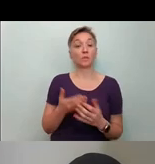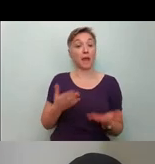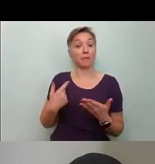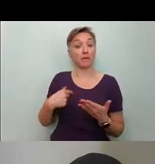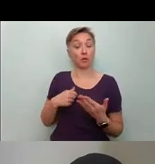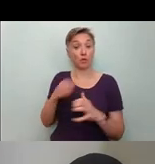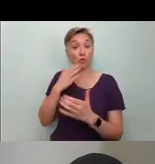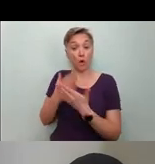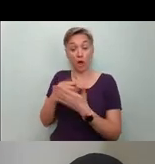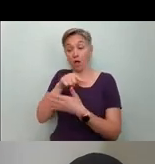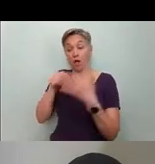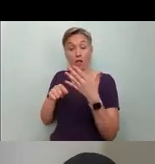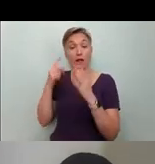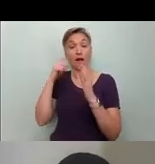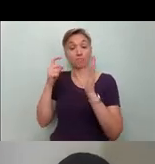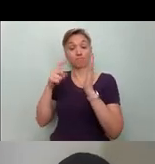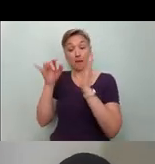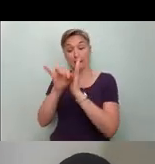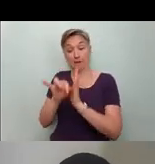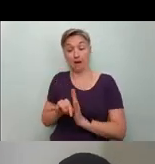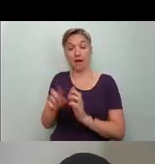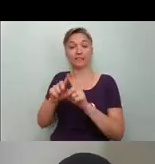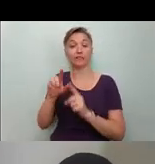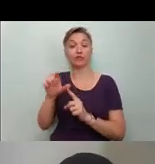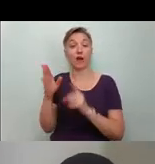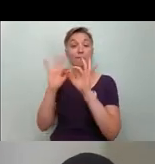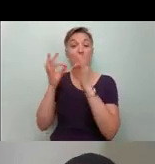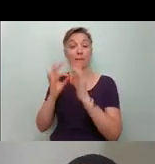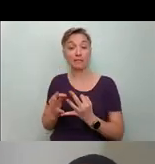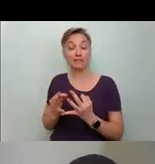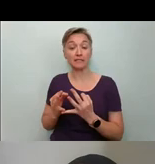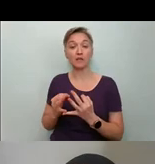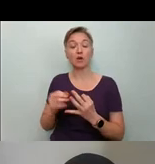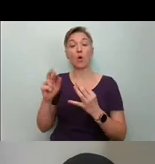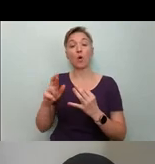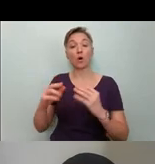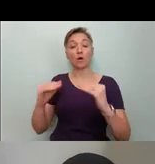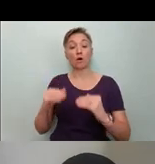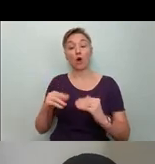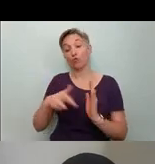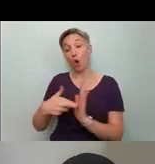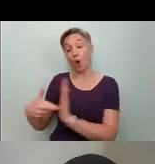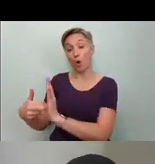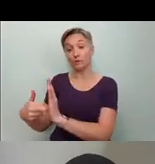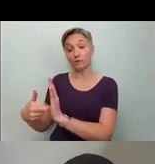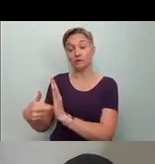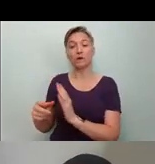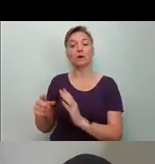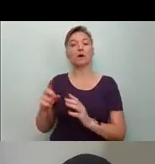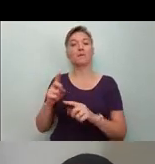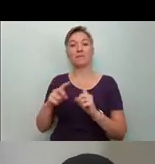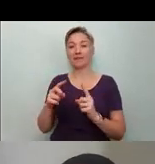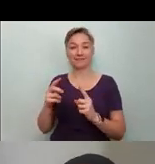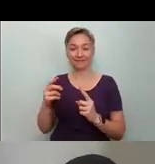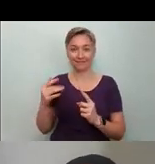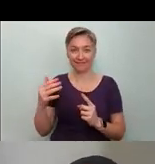identifying what all those job families are and what those different career streams are. But we do understand that at some point, this gets down to